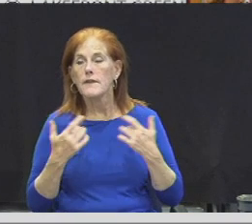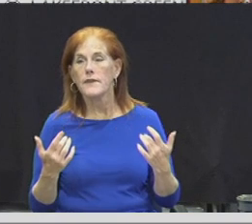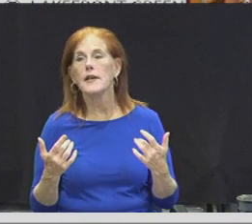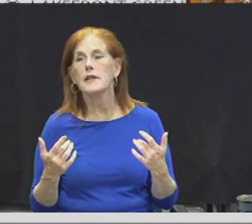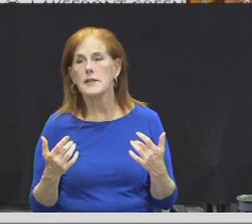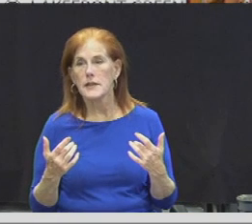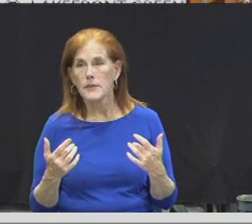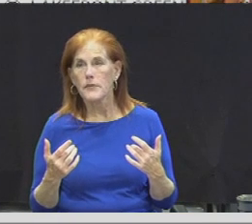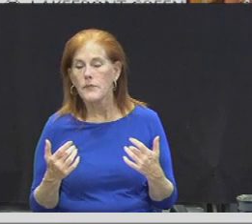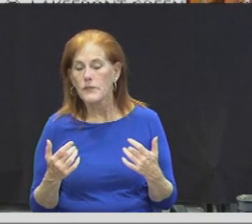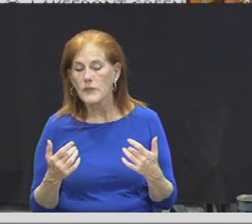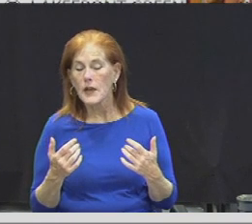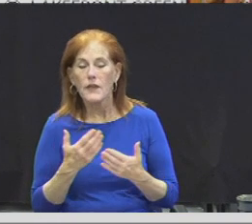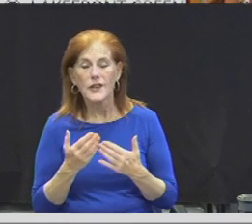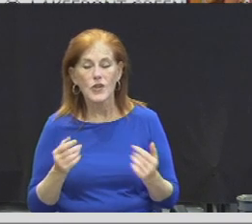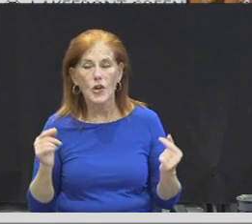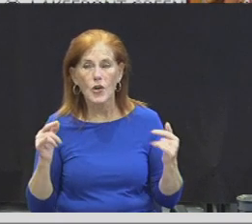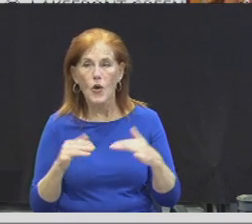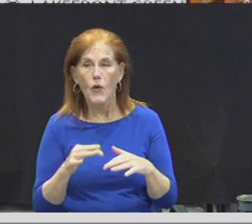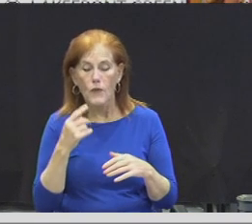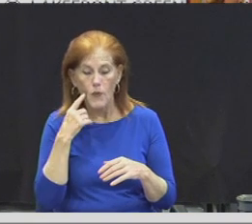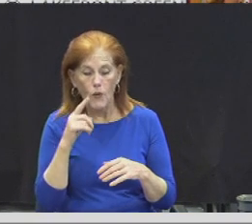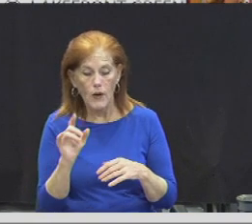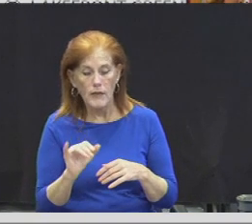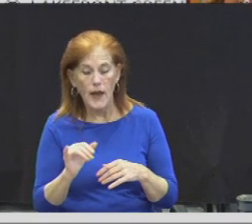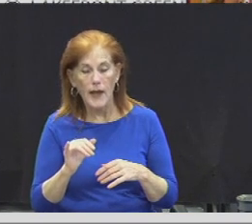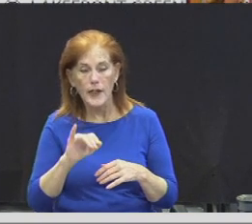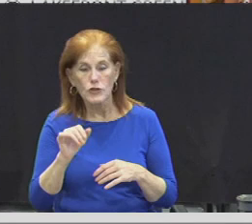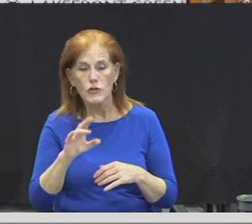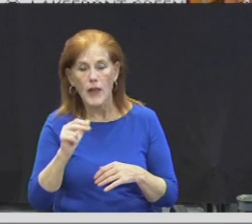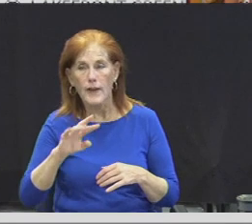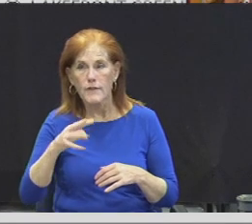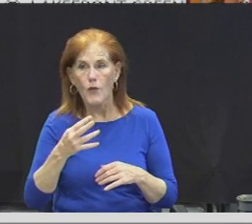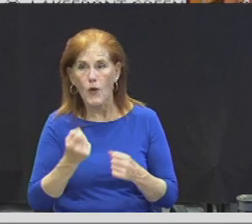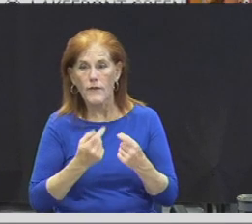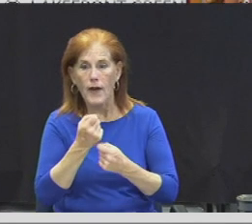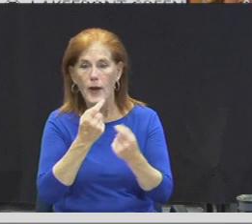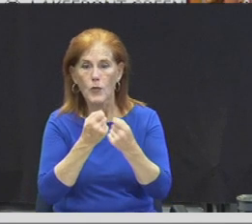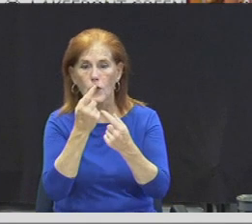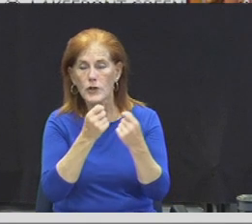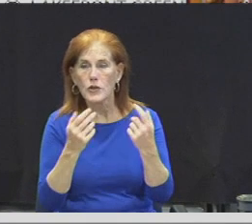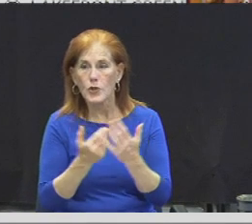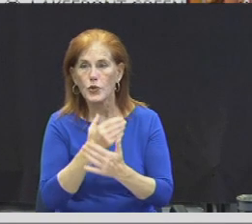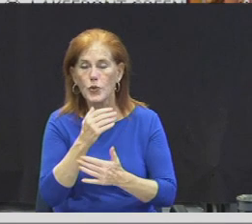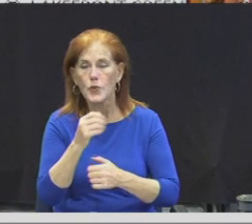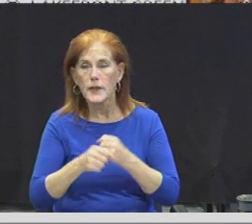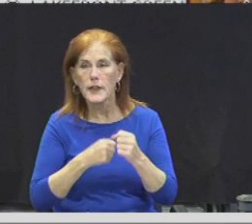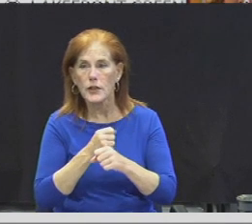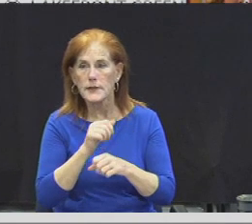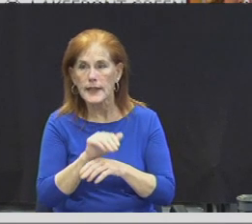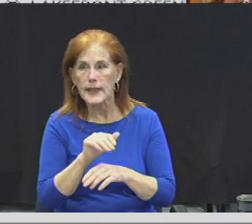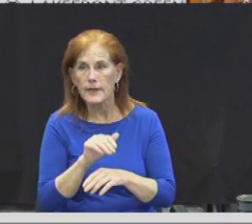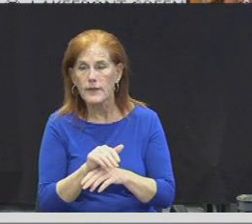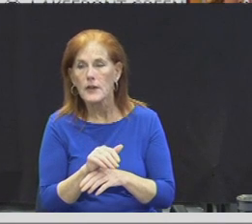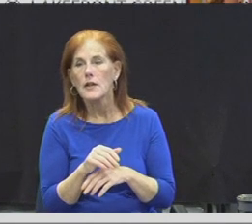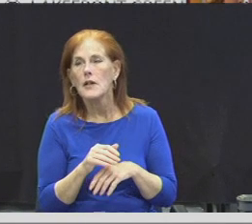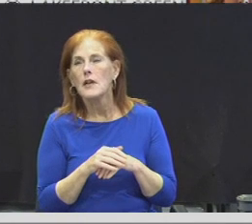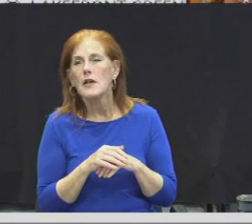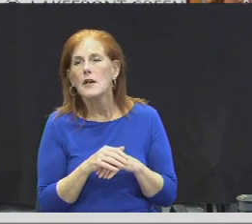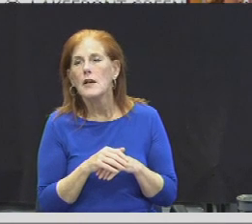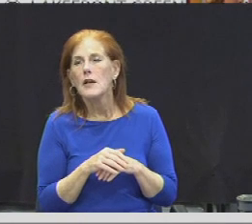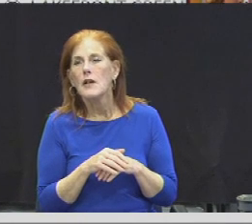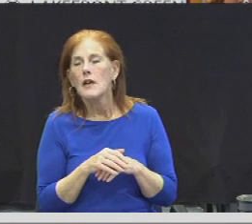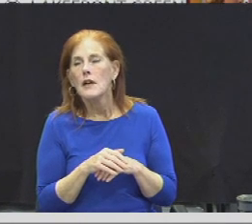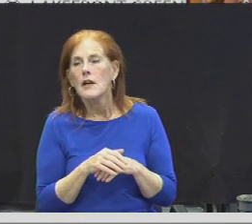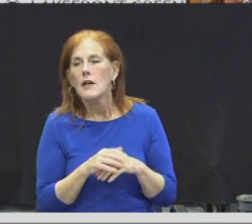this is where we imagine things would go for like the 4th of July fireworks or New Year's Eve, as opposed to kind of the smaller and more event